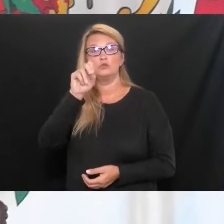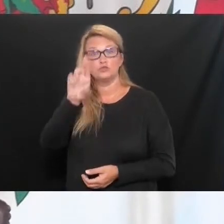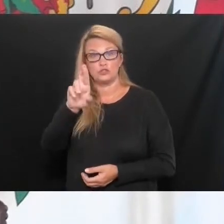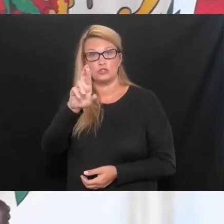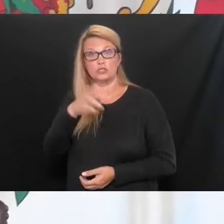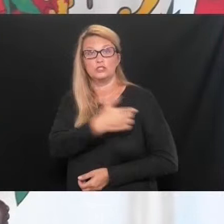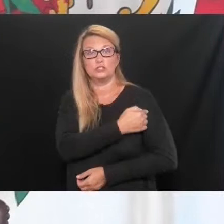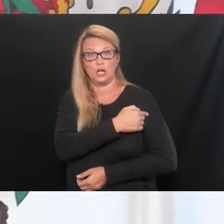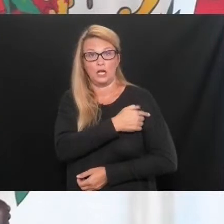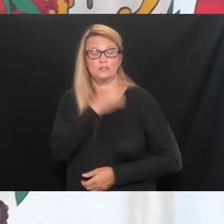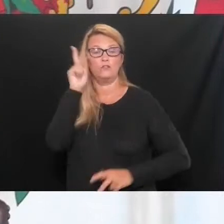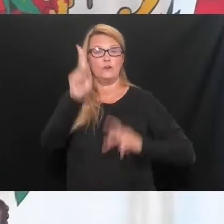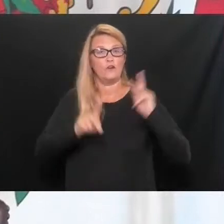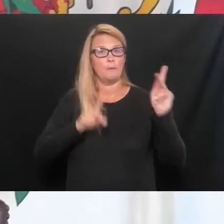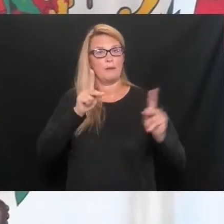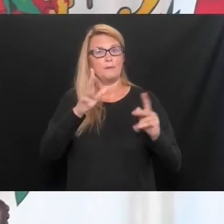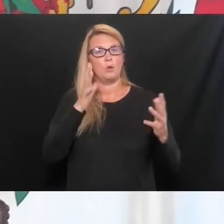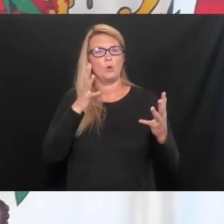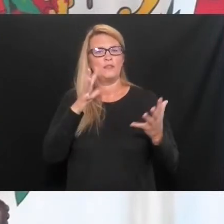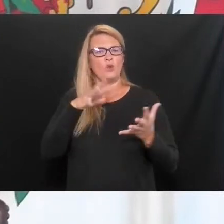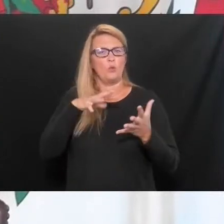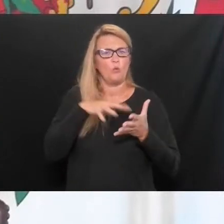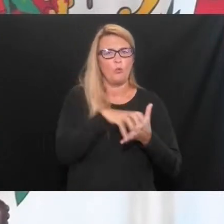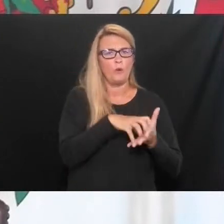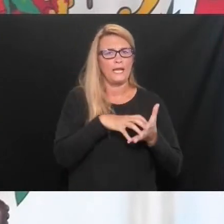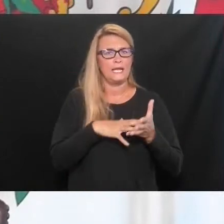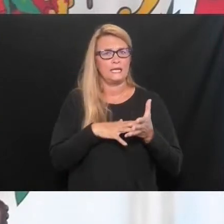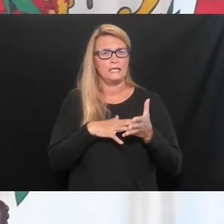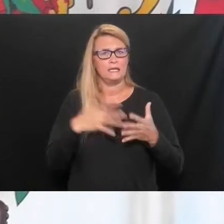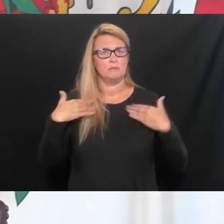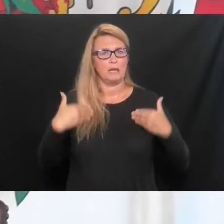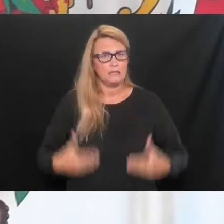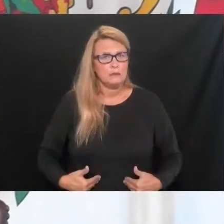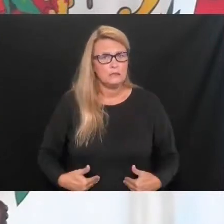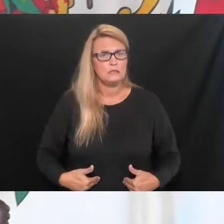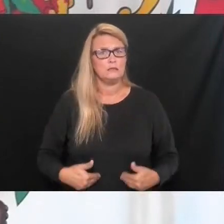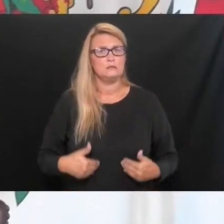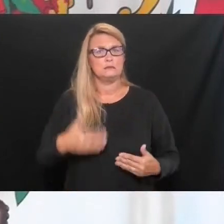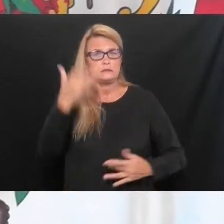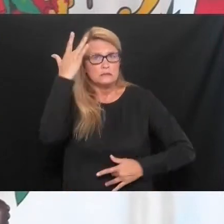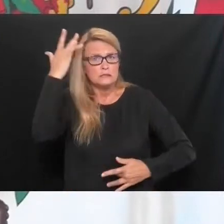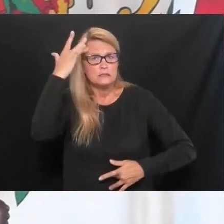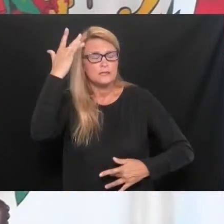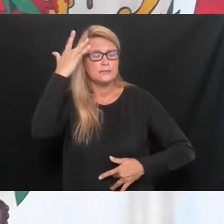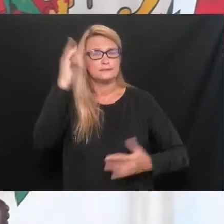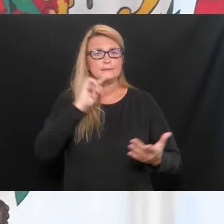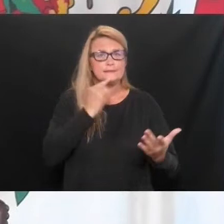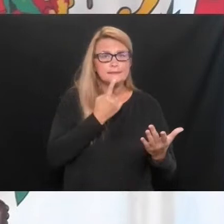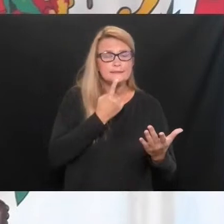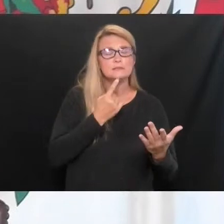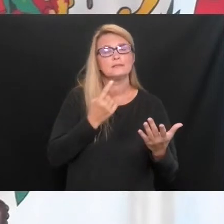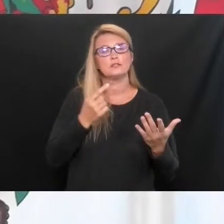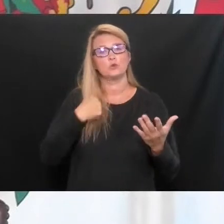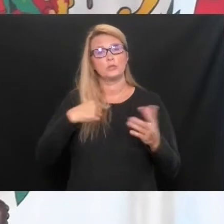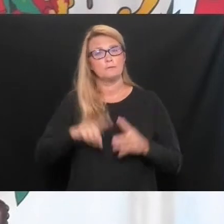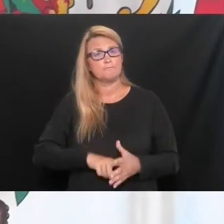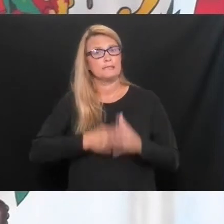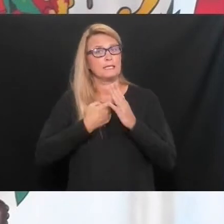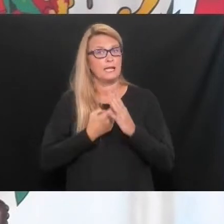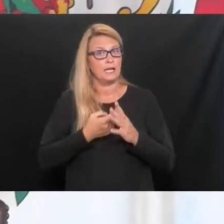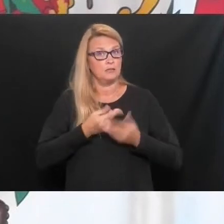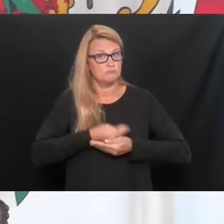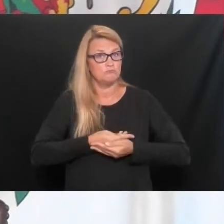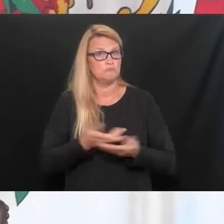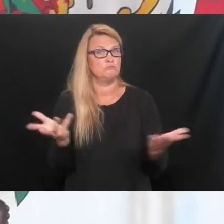for people with a weakened immune system. And we immediately began administering those